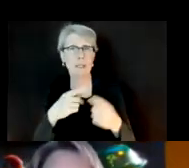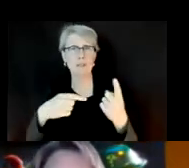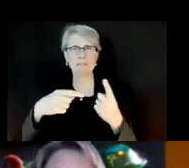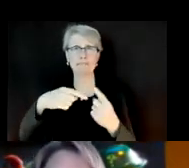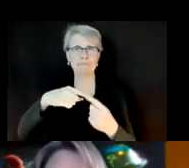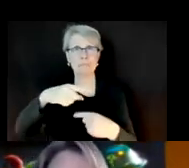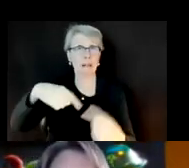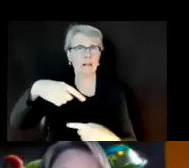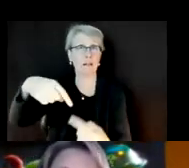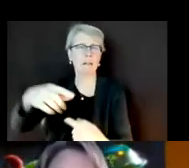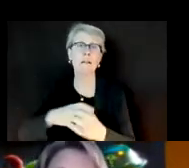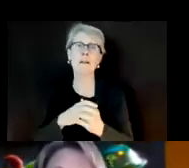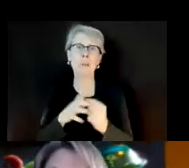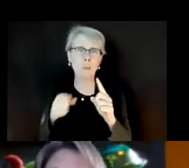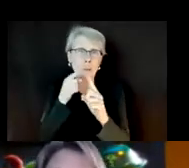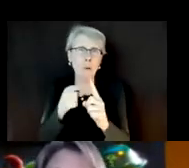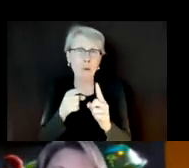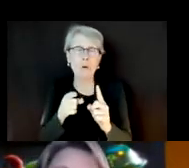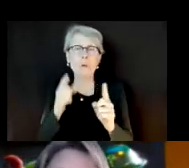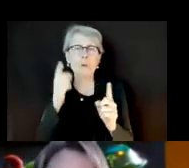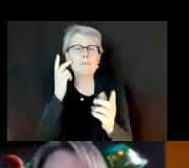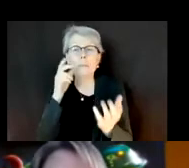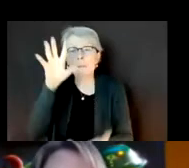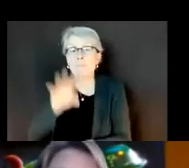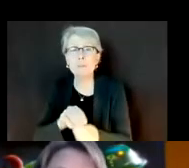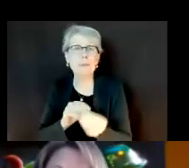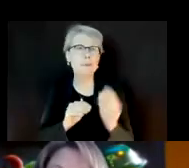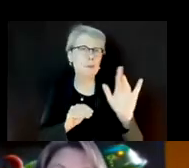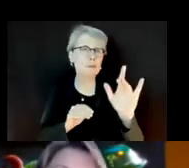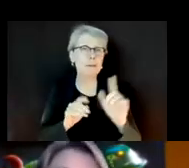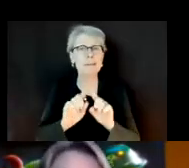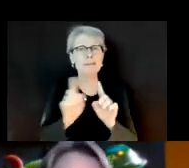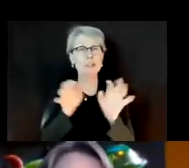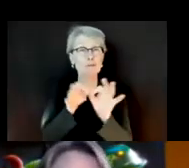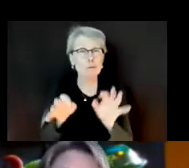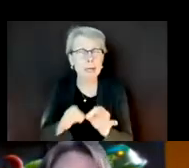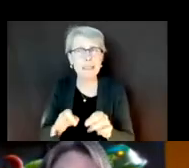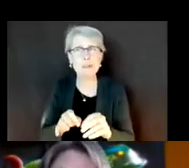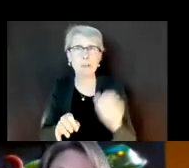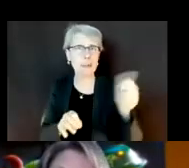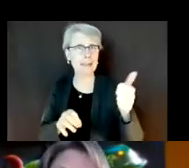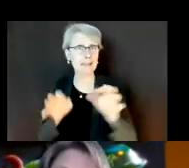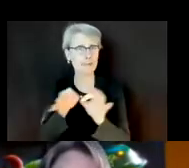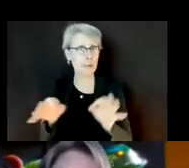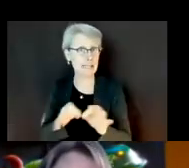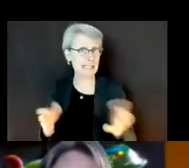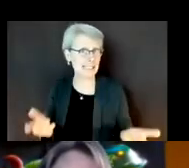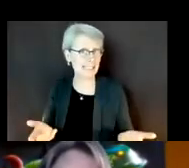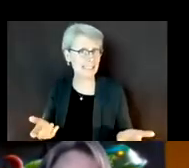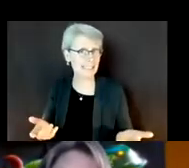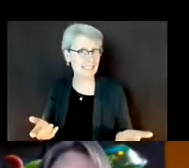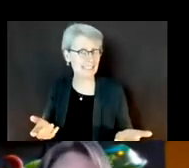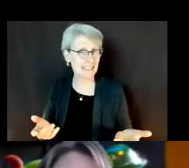But hopefully at the end of it, you maybe have a list of, say, 25 phrases or even 10 phrases where they